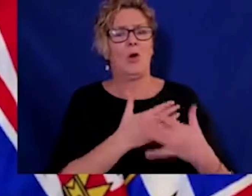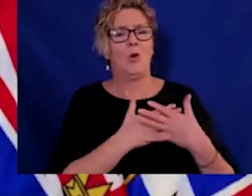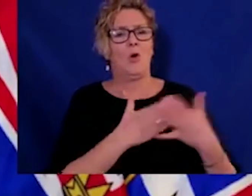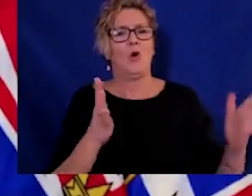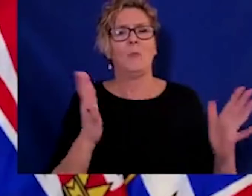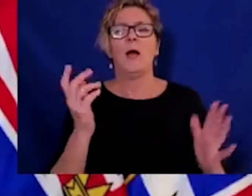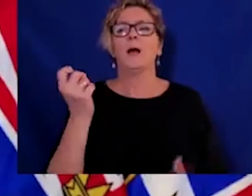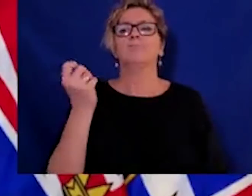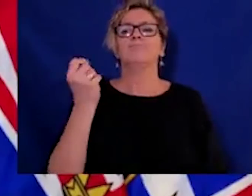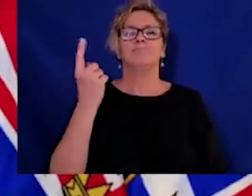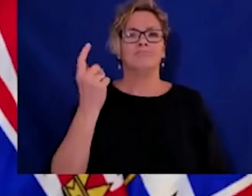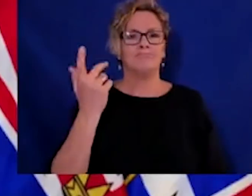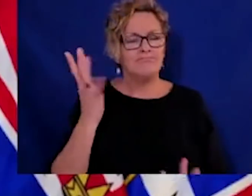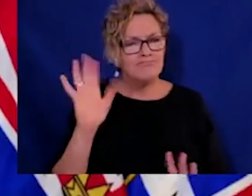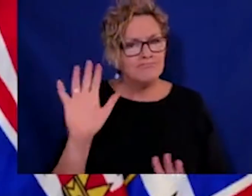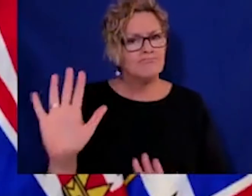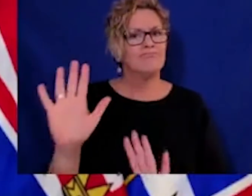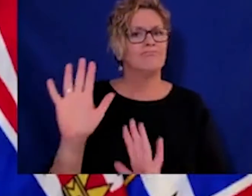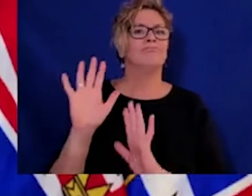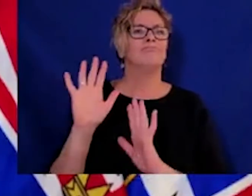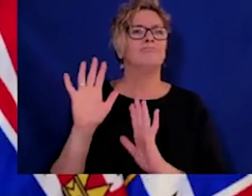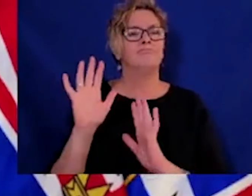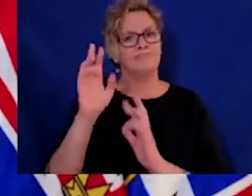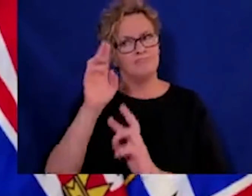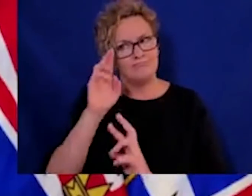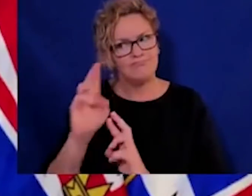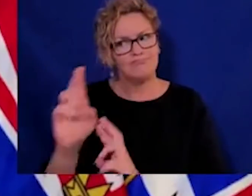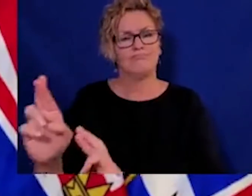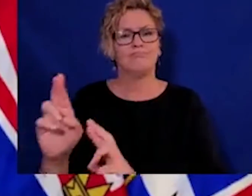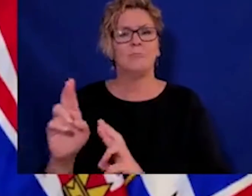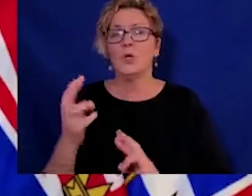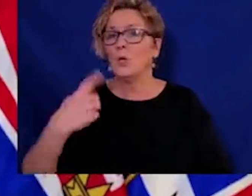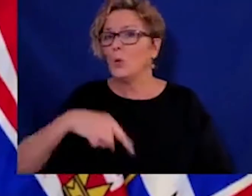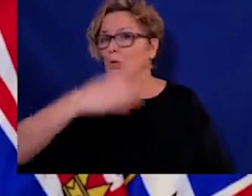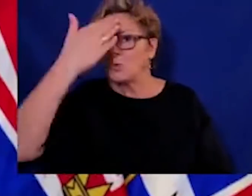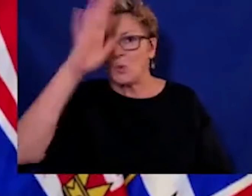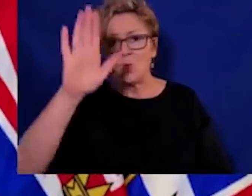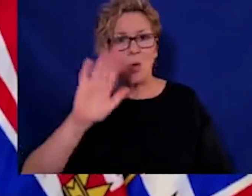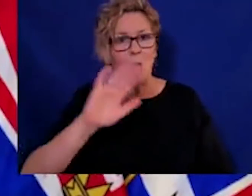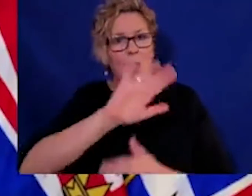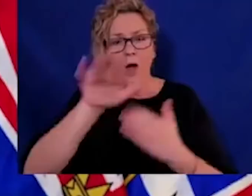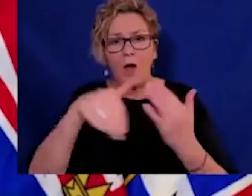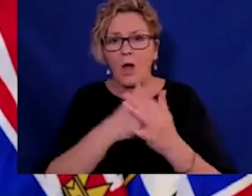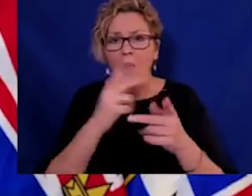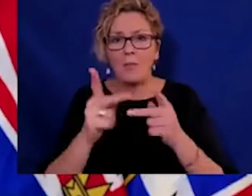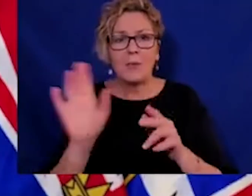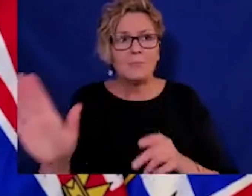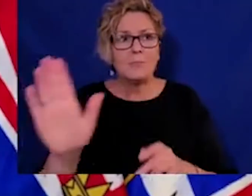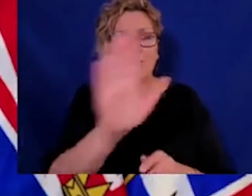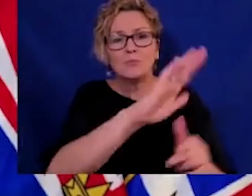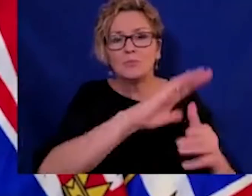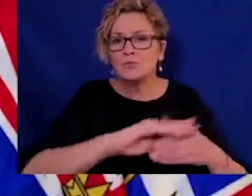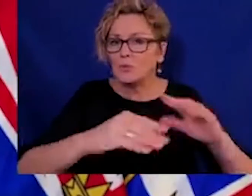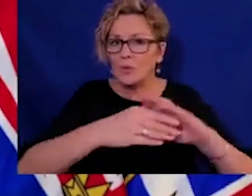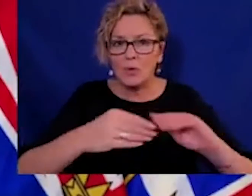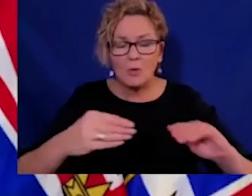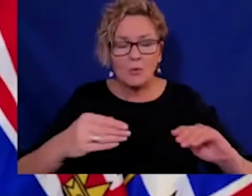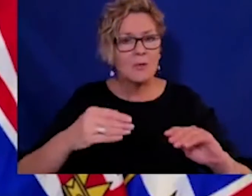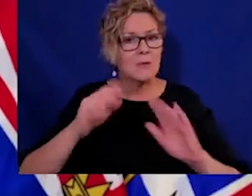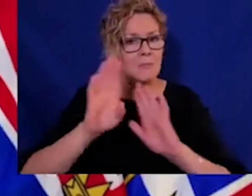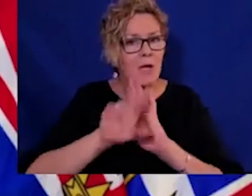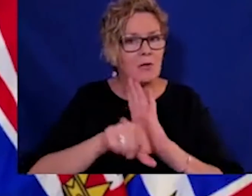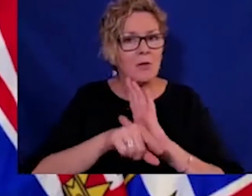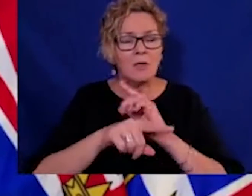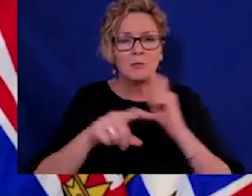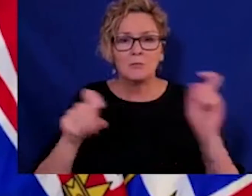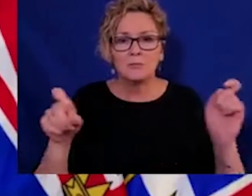while we are all in the same storm, we don't always know each other's story. And people who